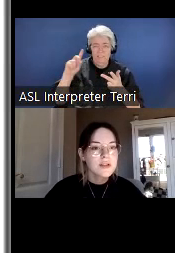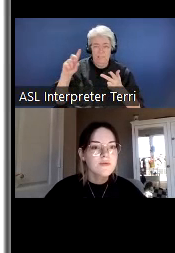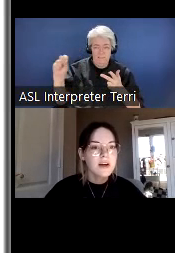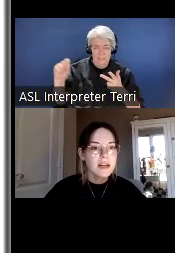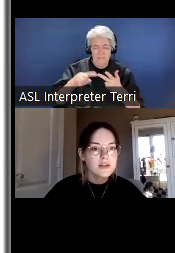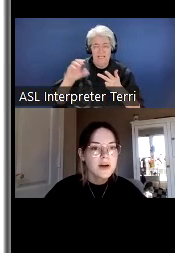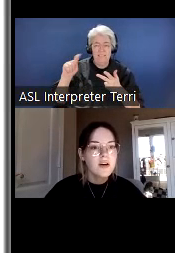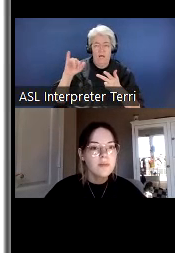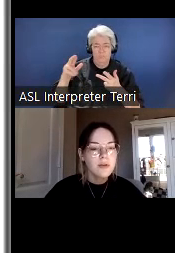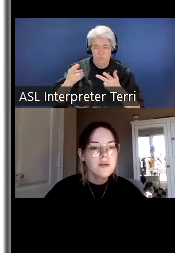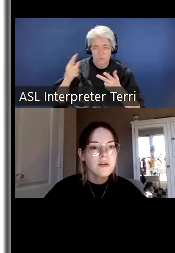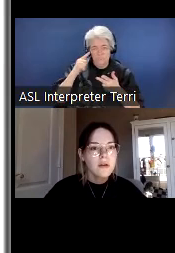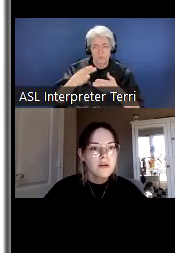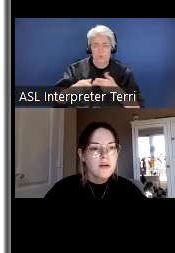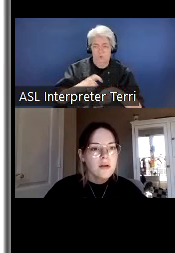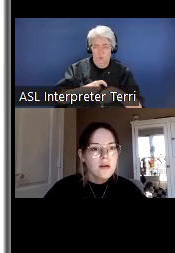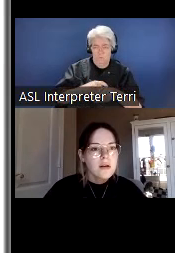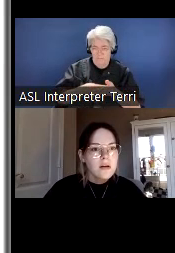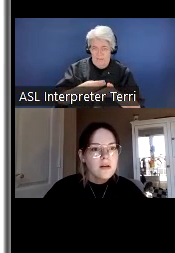for short-term financial help.